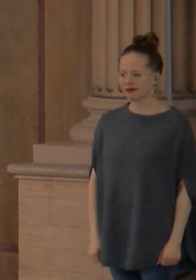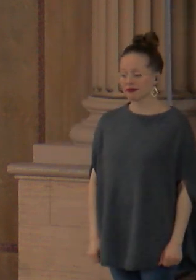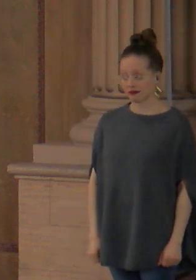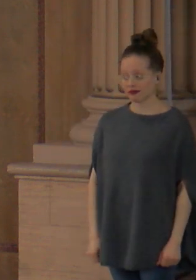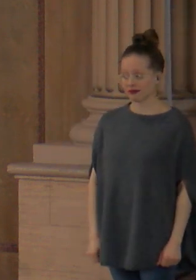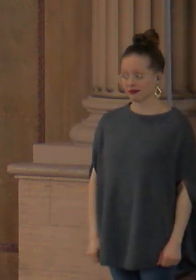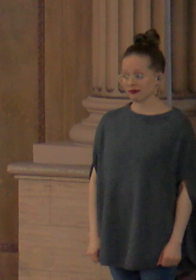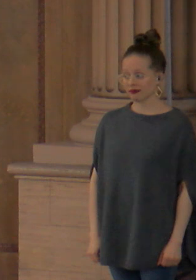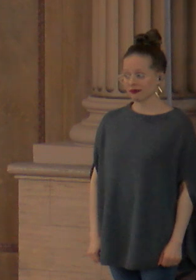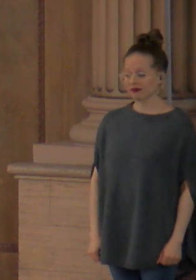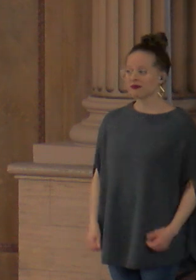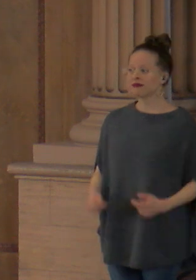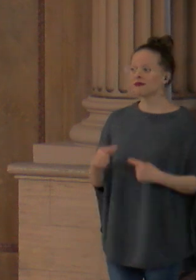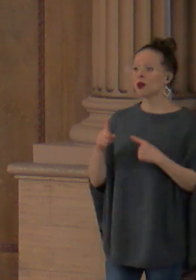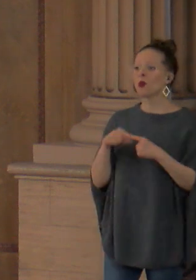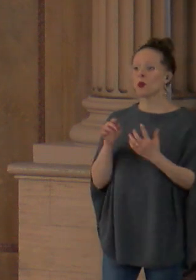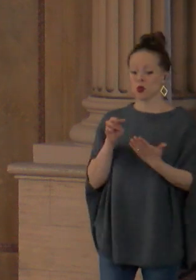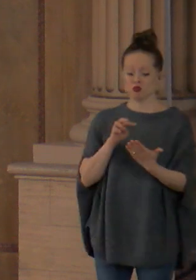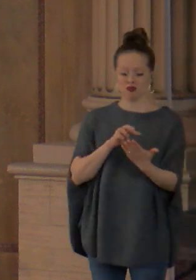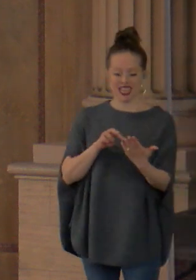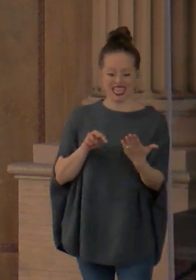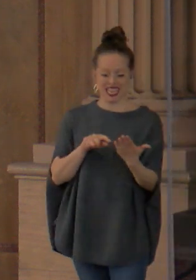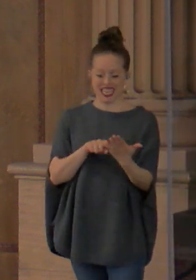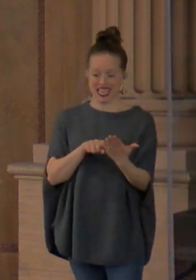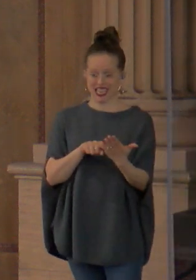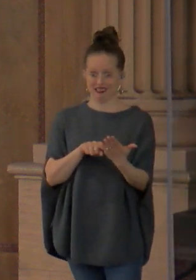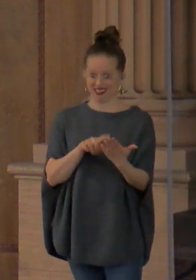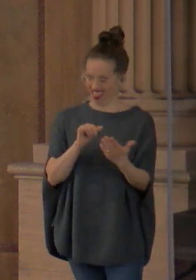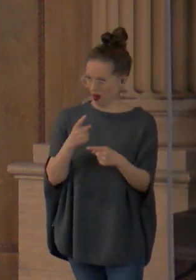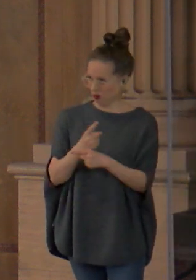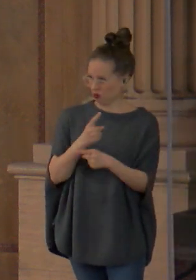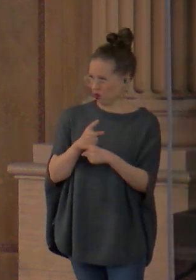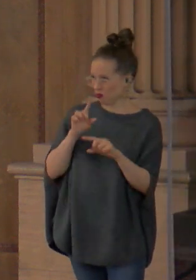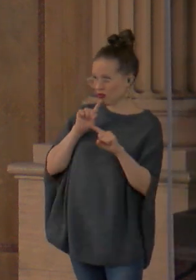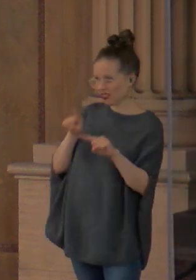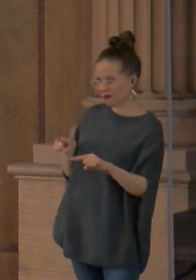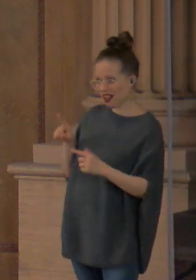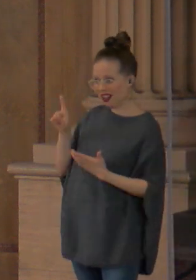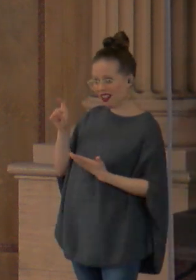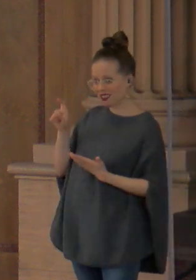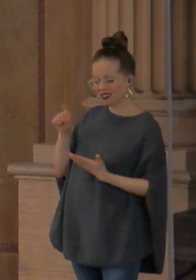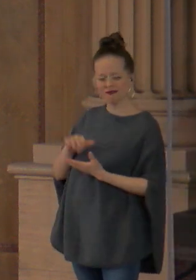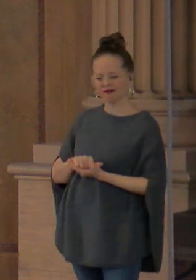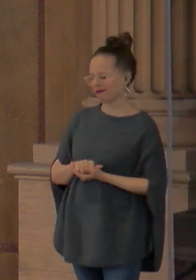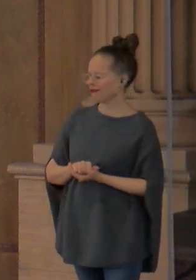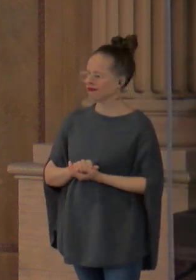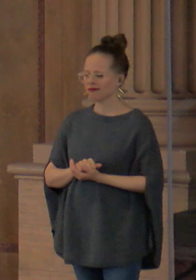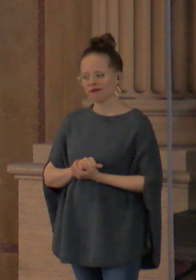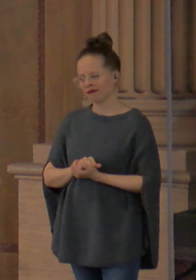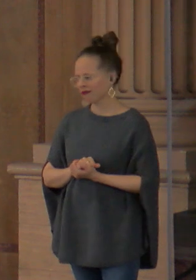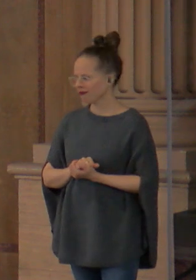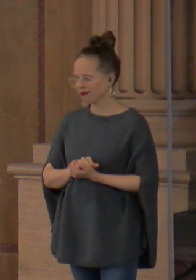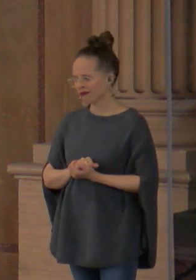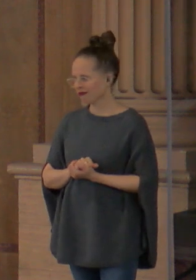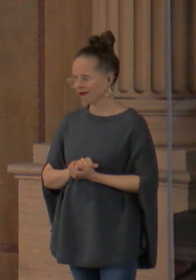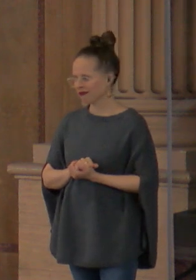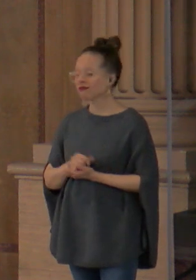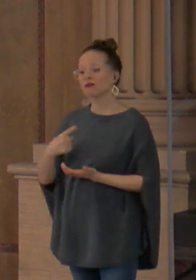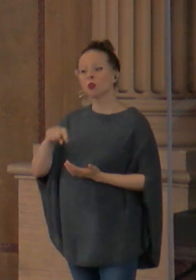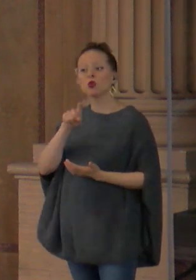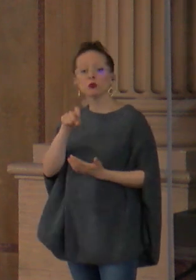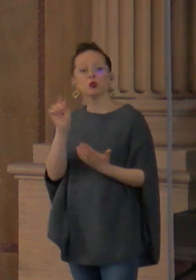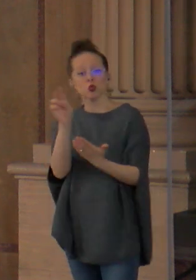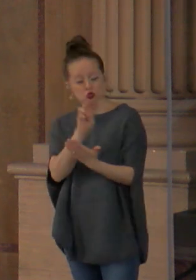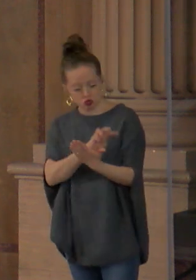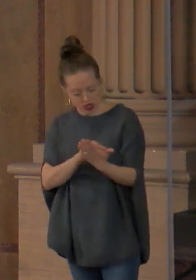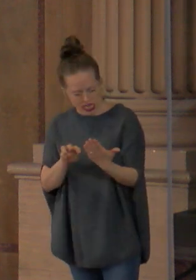But as we read God's law, that's not supposed to be our immediate response when we hear what God requires of us. We're supposed to read what he requires,